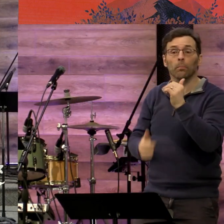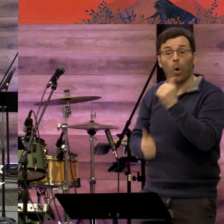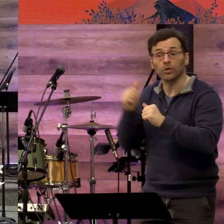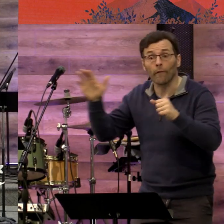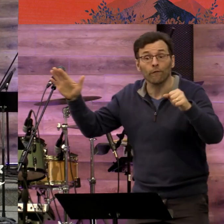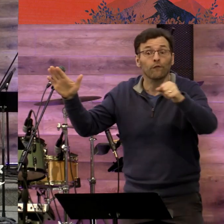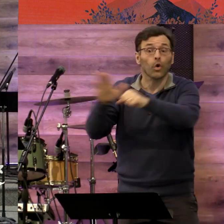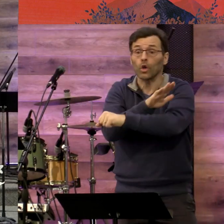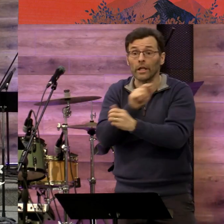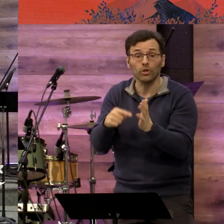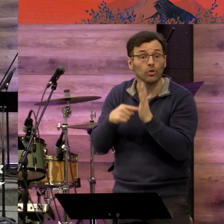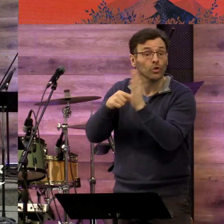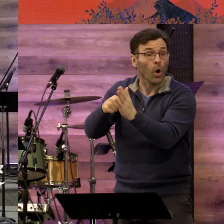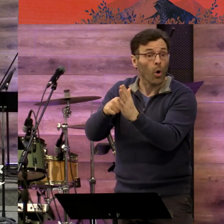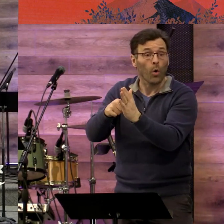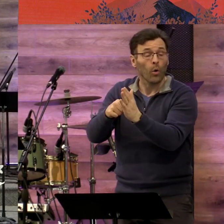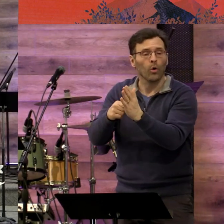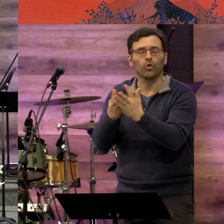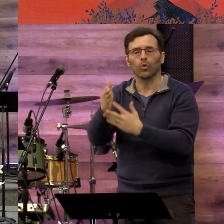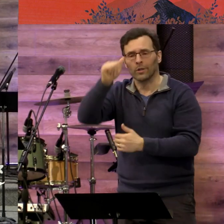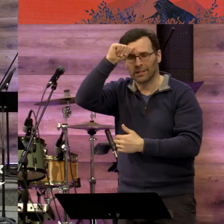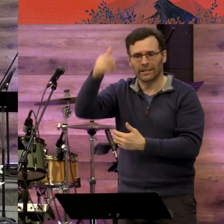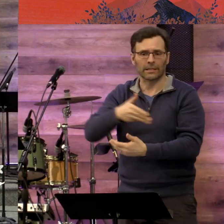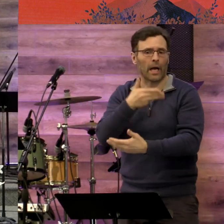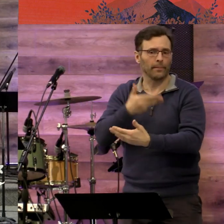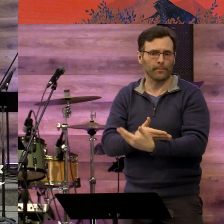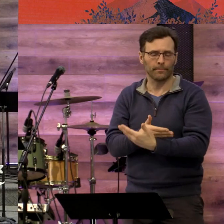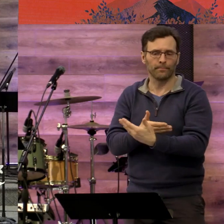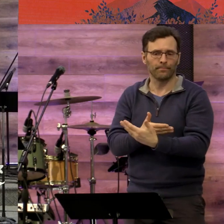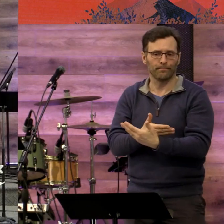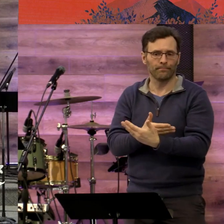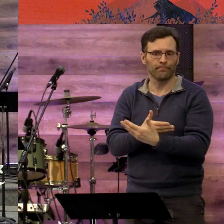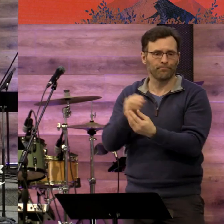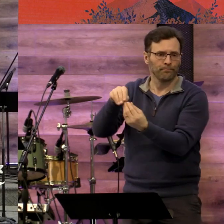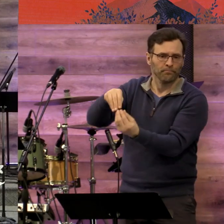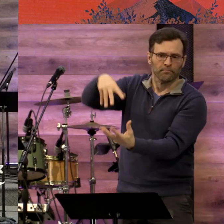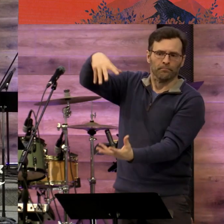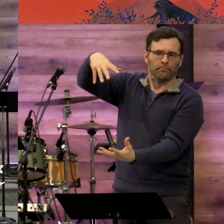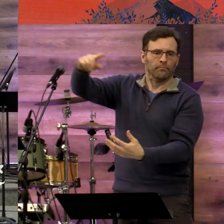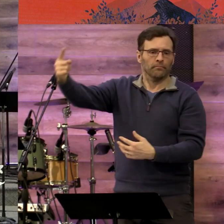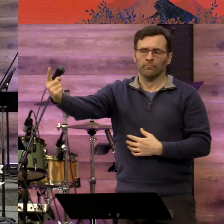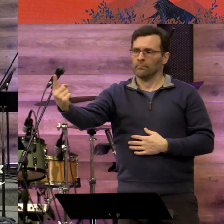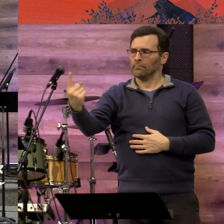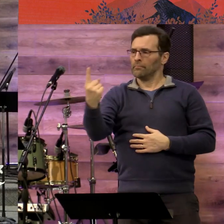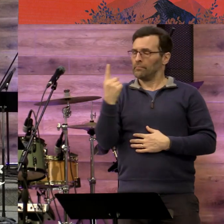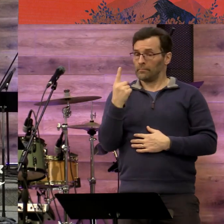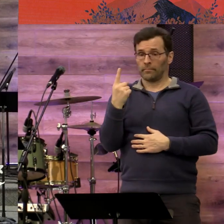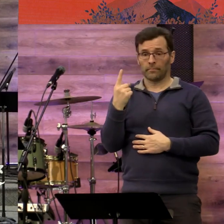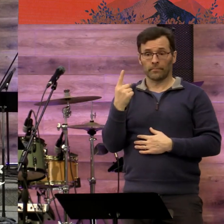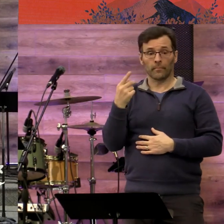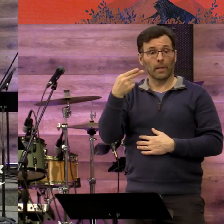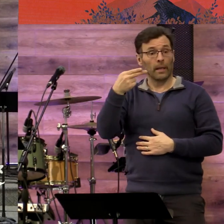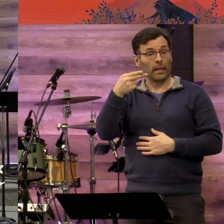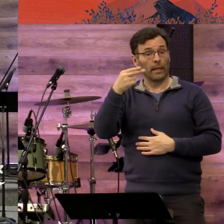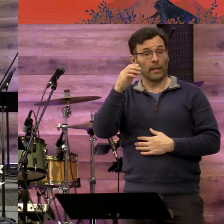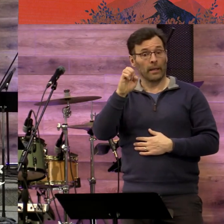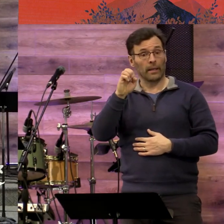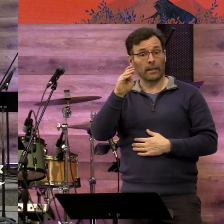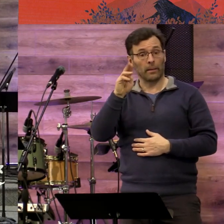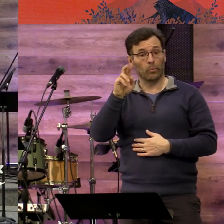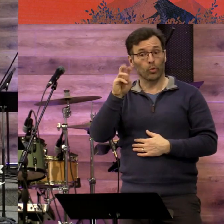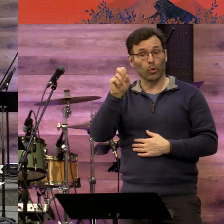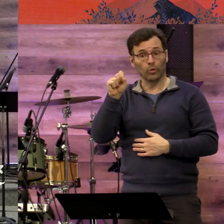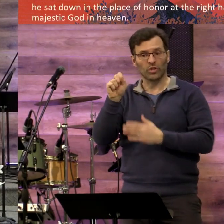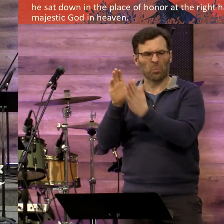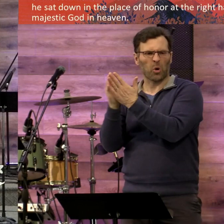fully through his Son, coming in the flesh. The author of Hebrews tries to grasp this in